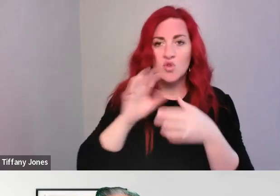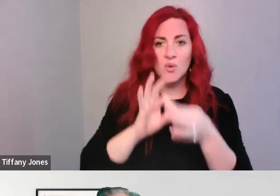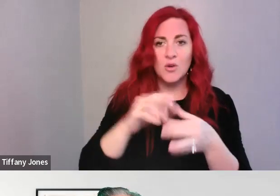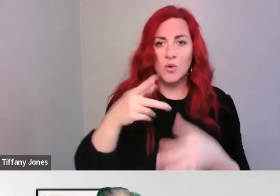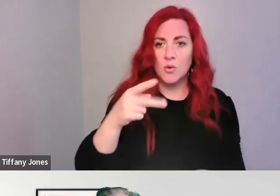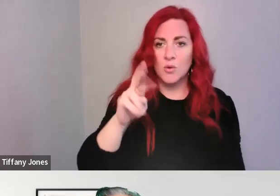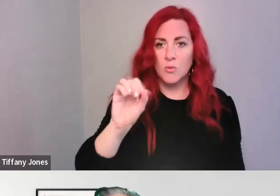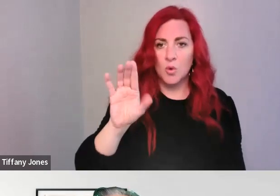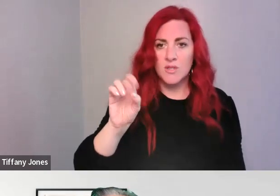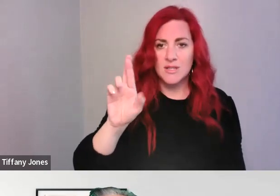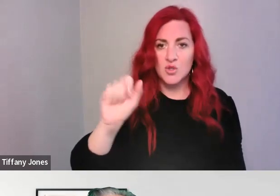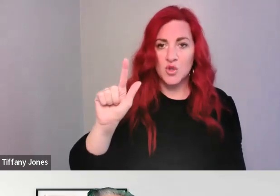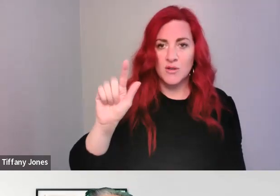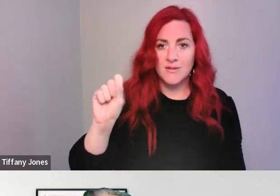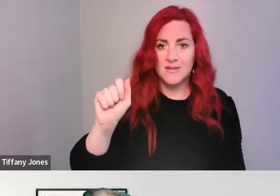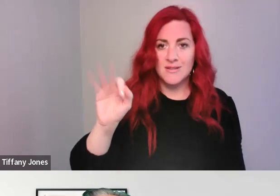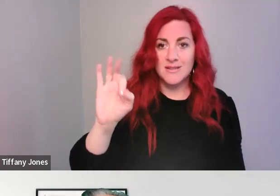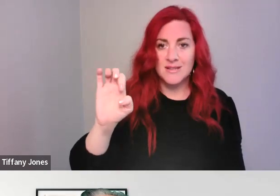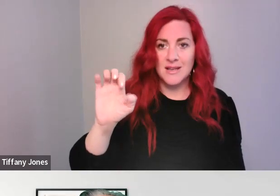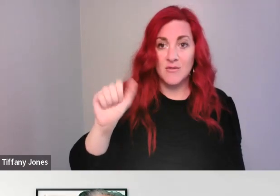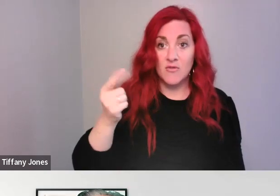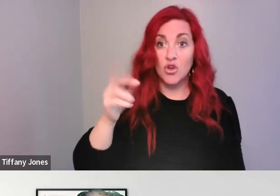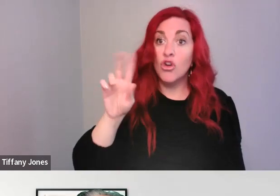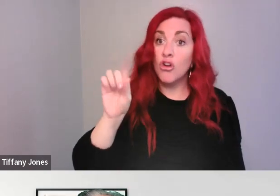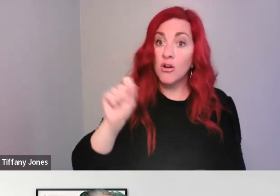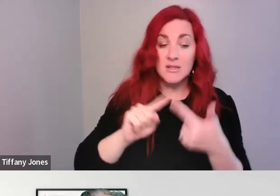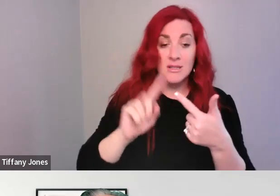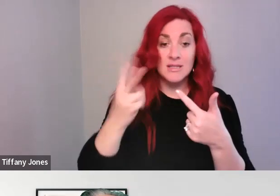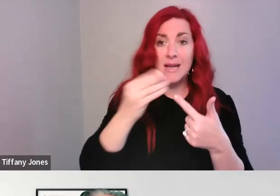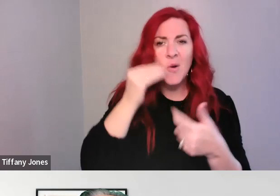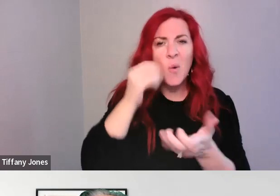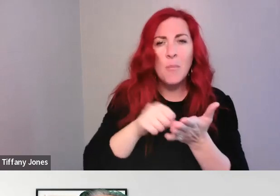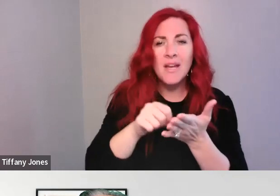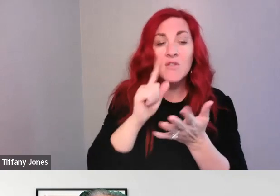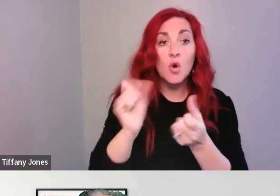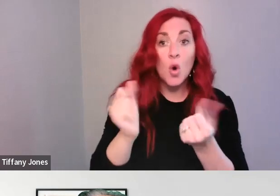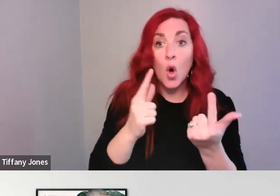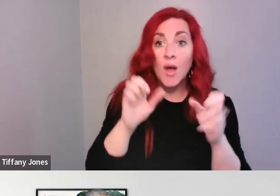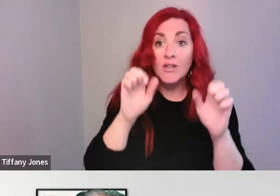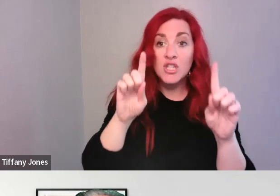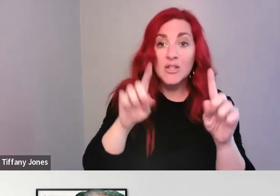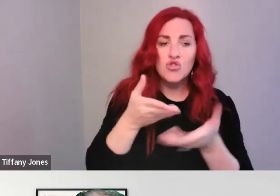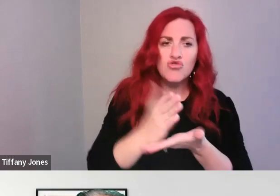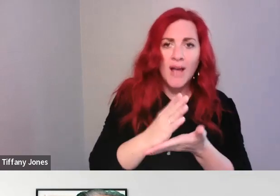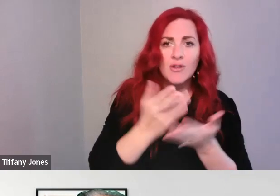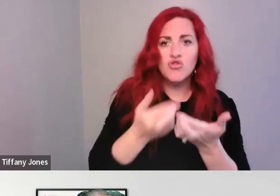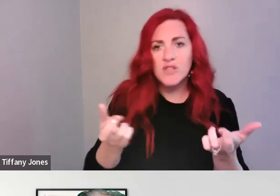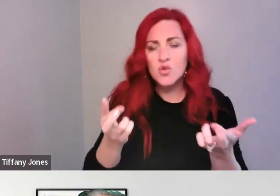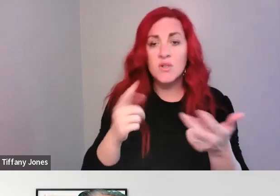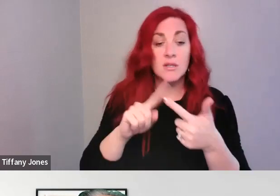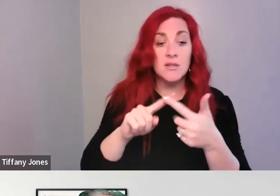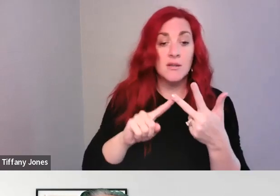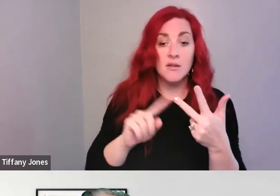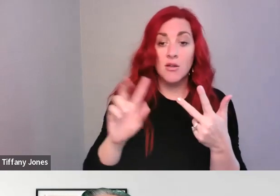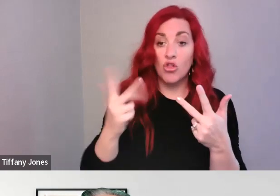safeguards. The second one is the landing page for all of our education rights resources. And then the third one is